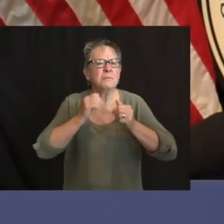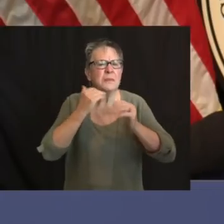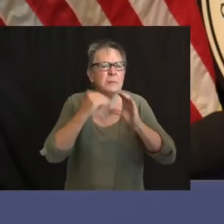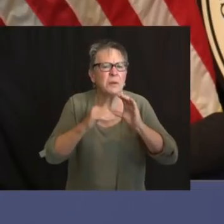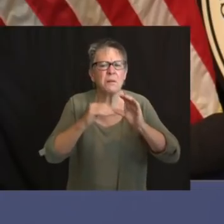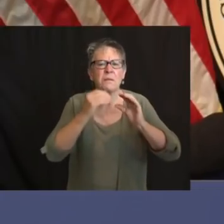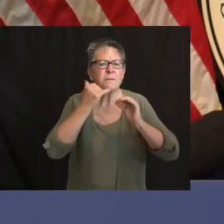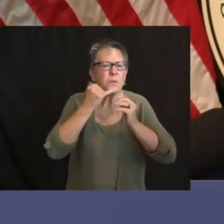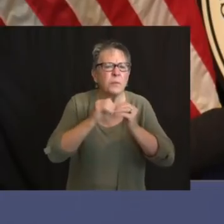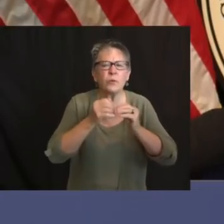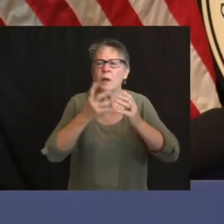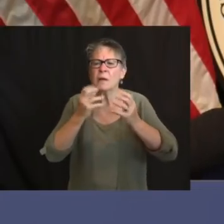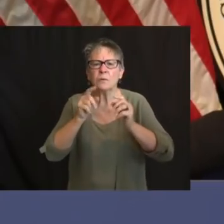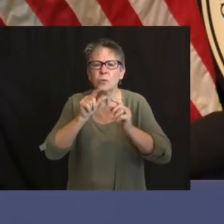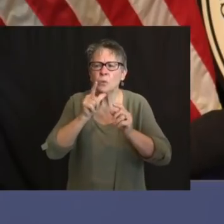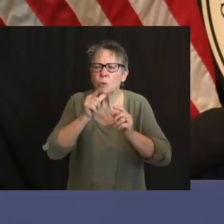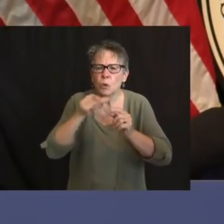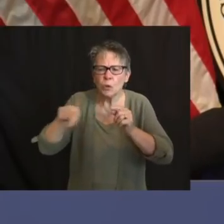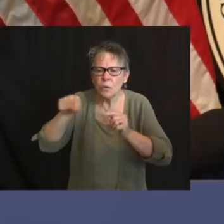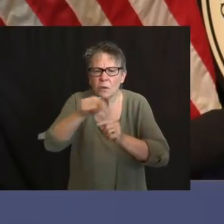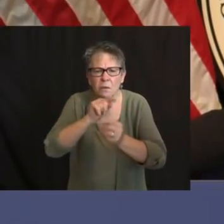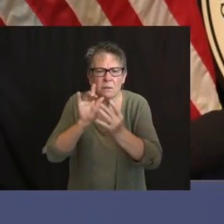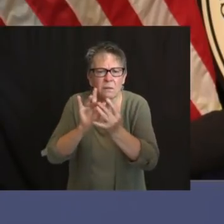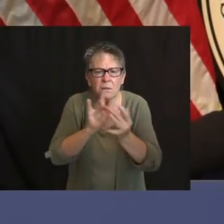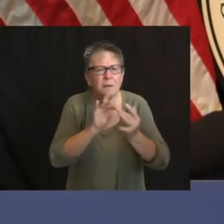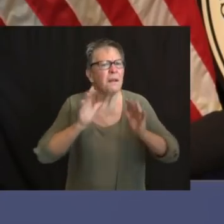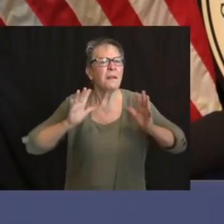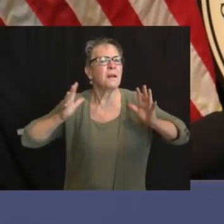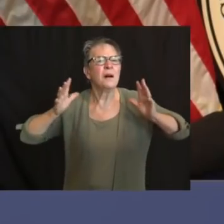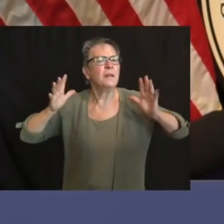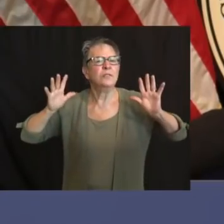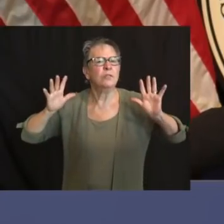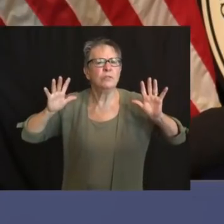of the test that they had to pass was the